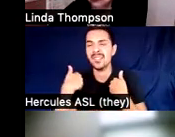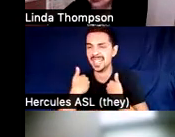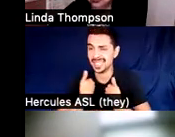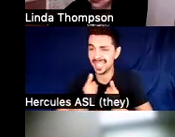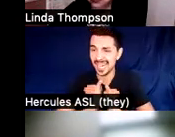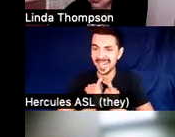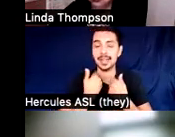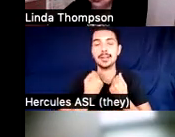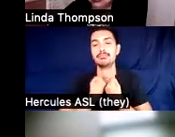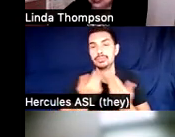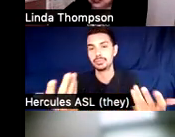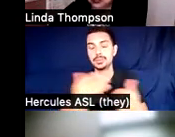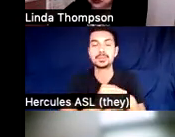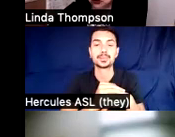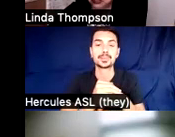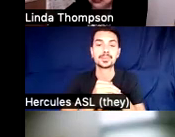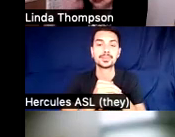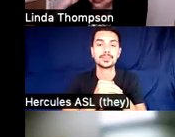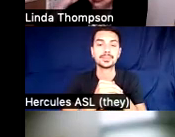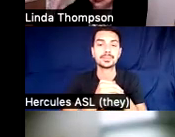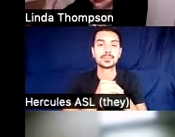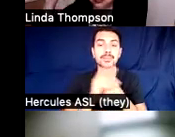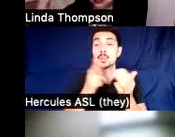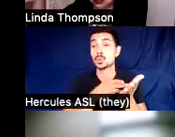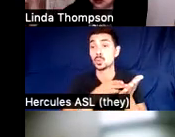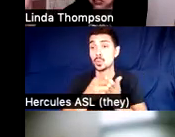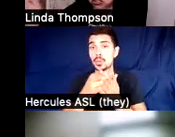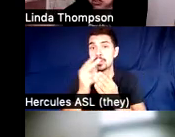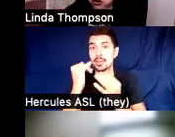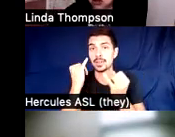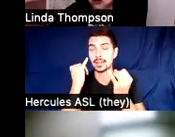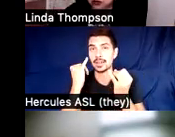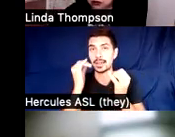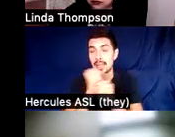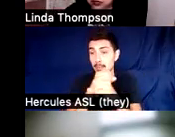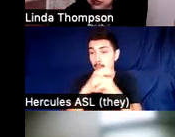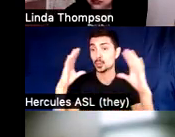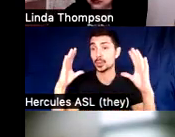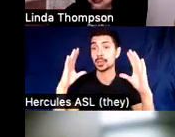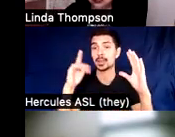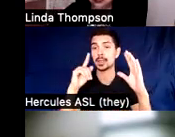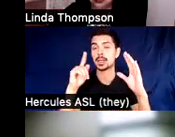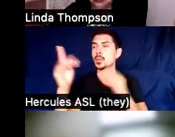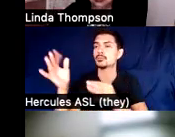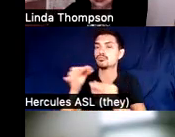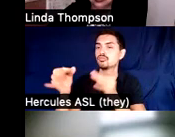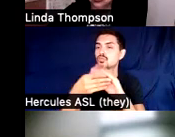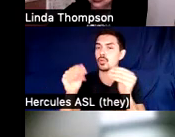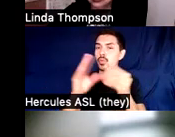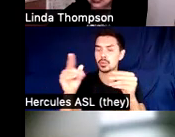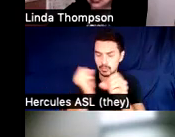intrusive imagery. When you're listening to stories, the mind starts building a picture about those things.